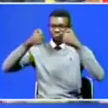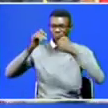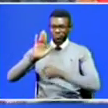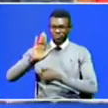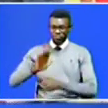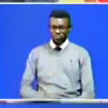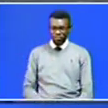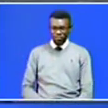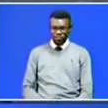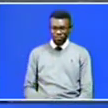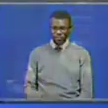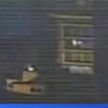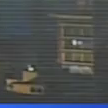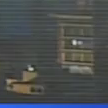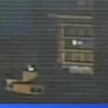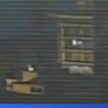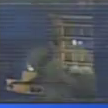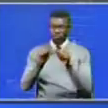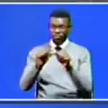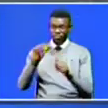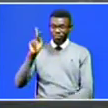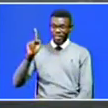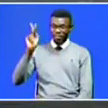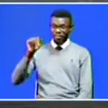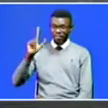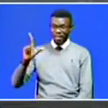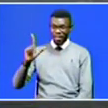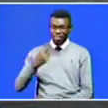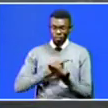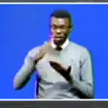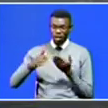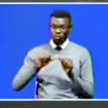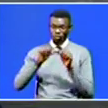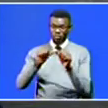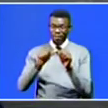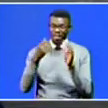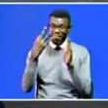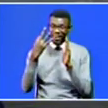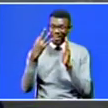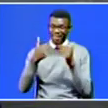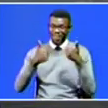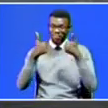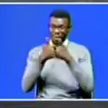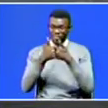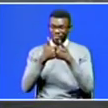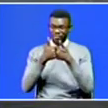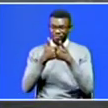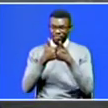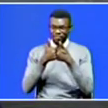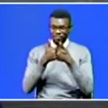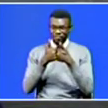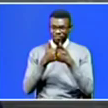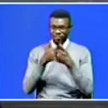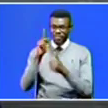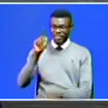News. Moving on, the Kenya Premier League resumes this weekend with three mouth-watering matches scheduled to be aired live